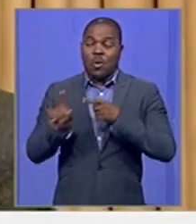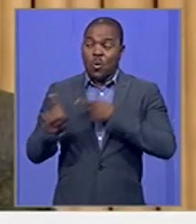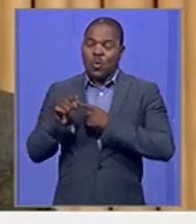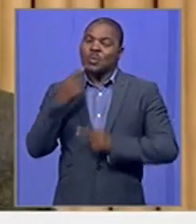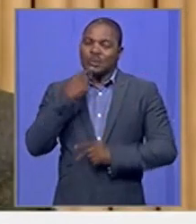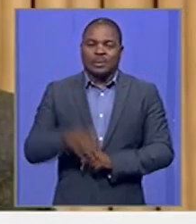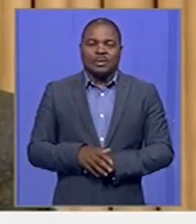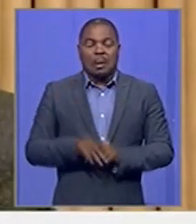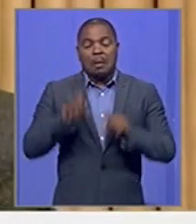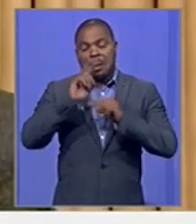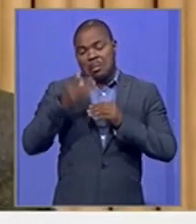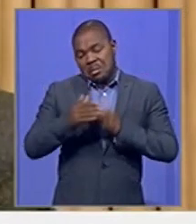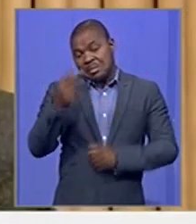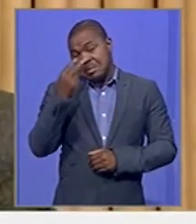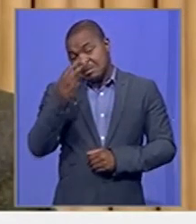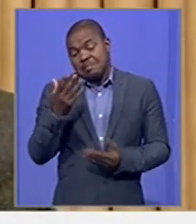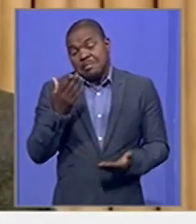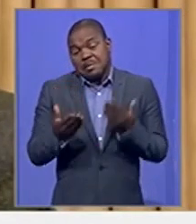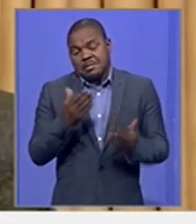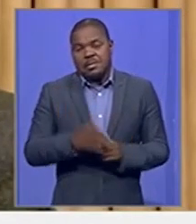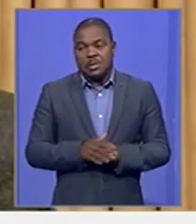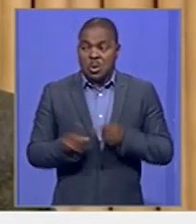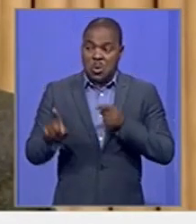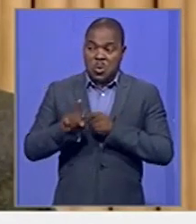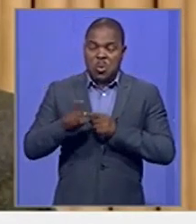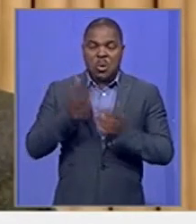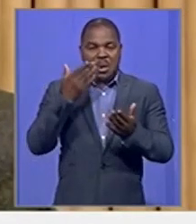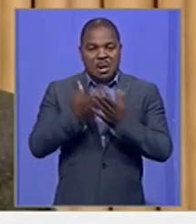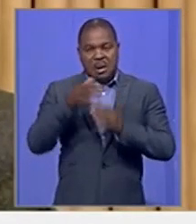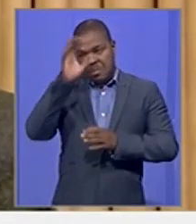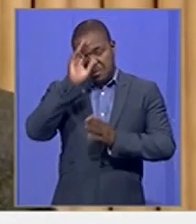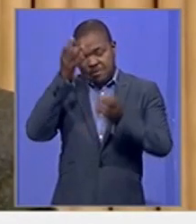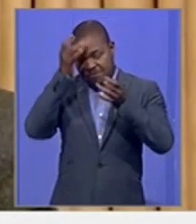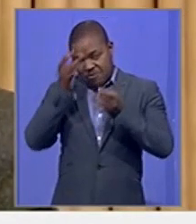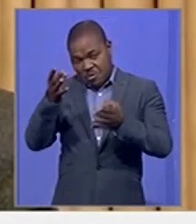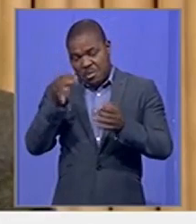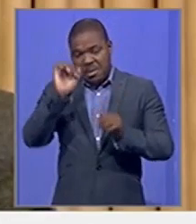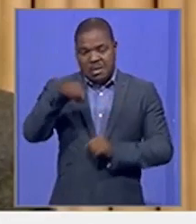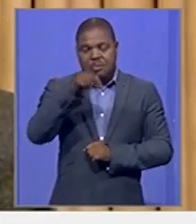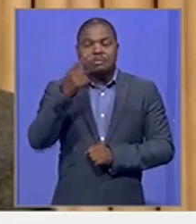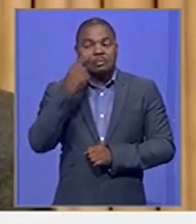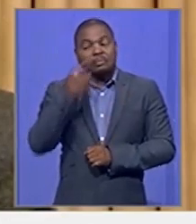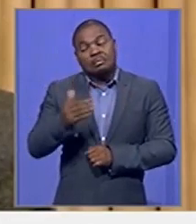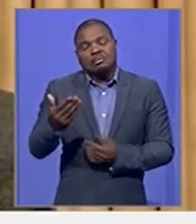tla itshupa gore a De Ruyter o tla tseela morero ono kwa sepodising kana nnyaa.